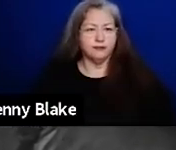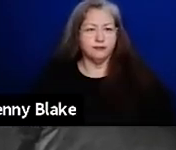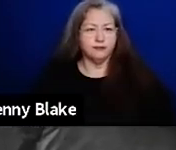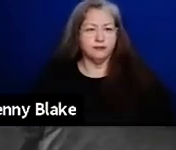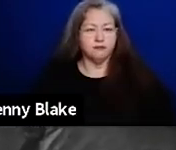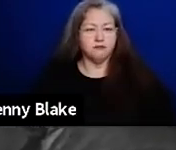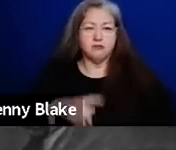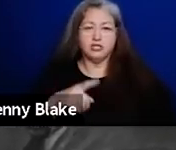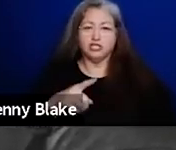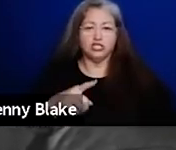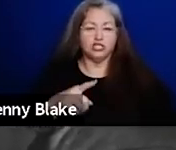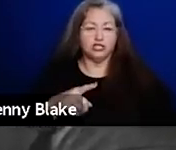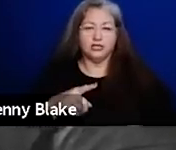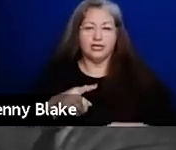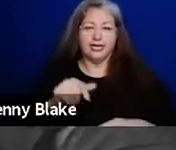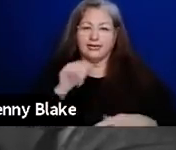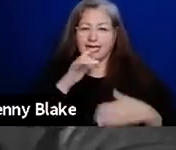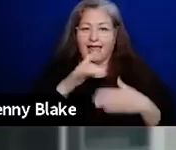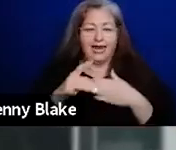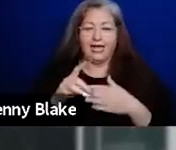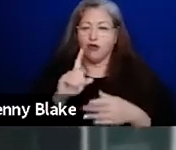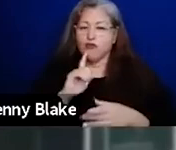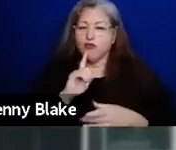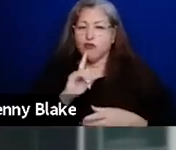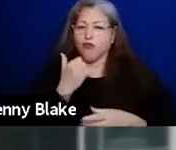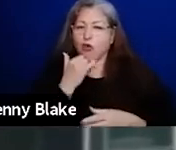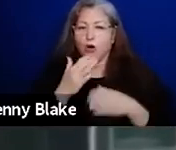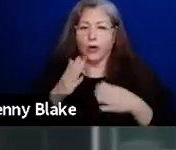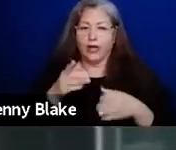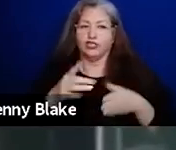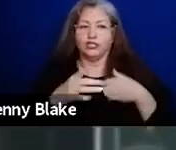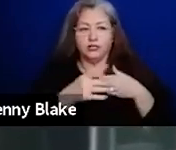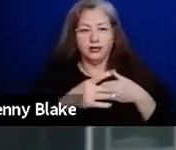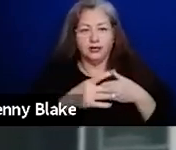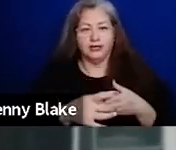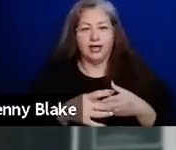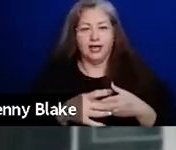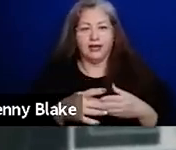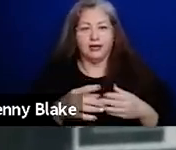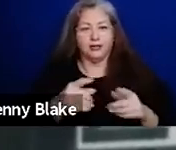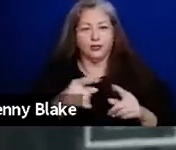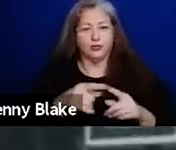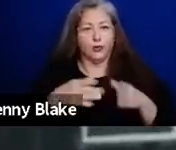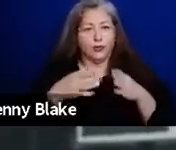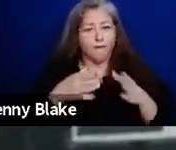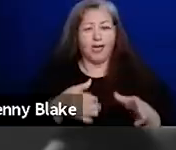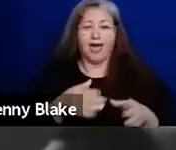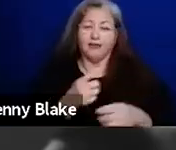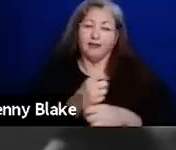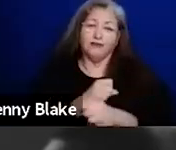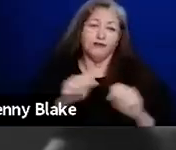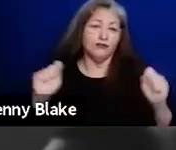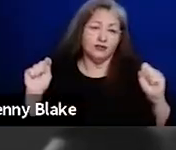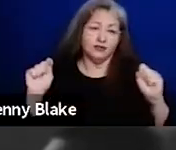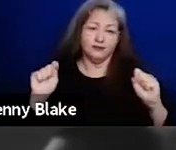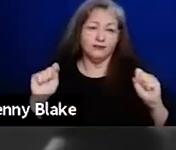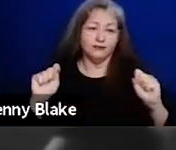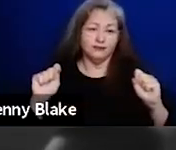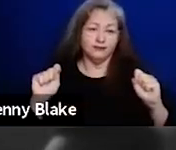She didn't lead you in the wrong direction. She led you, I'm going to say, to the path of freedom.